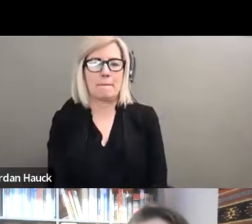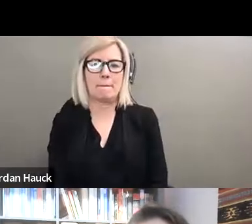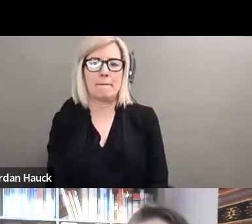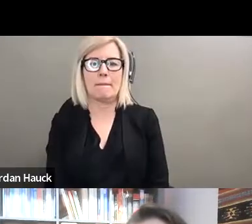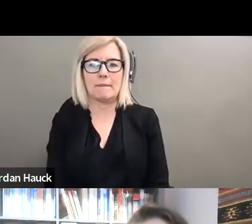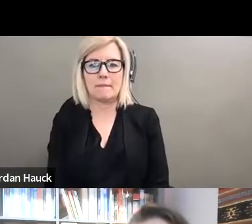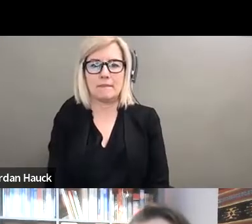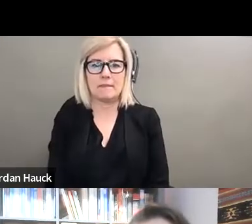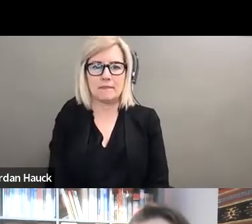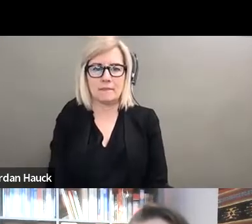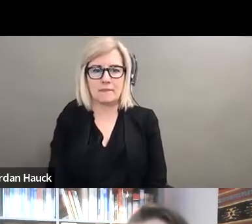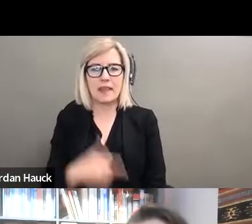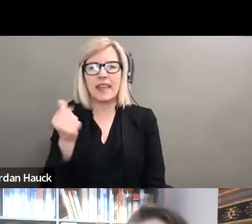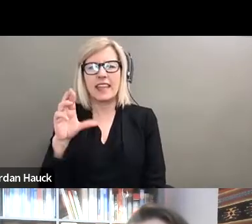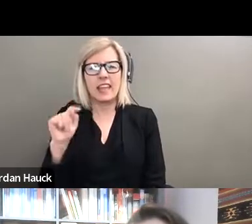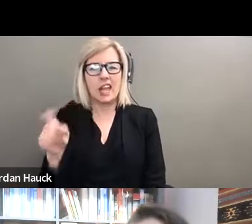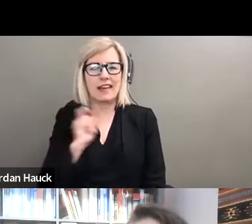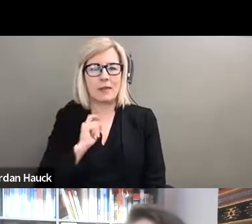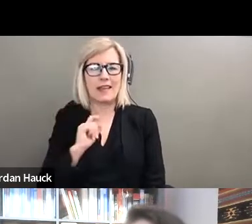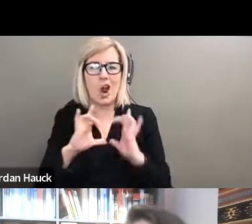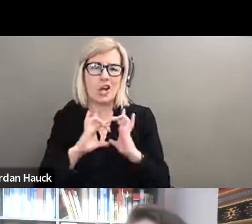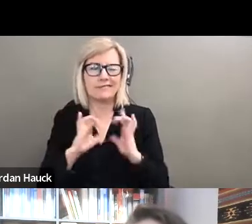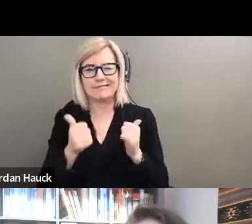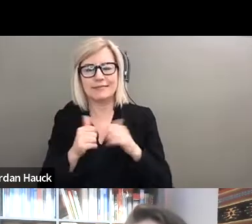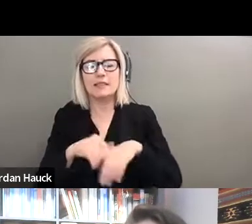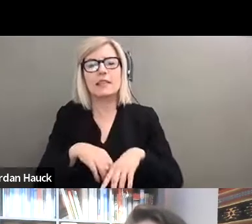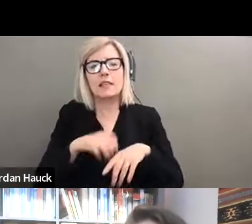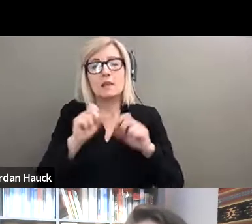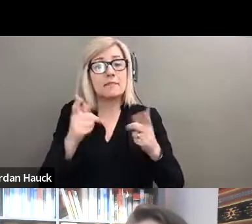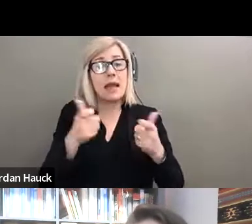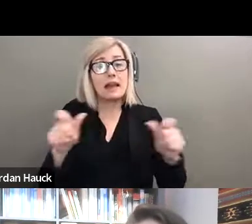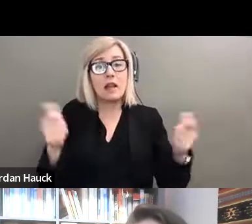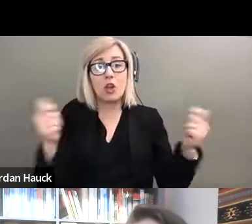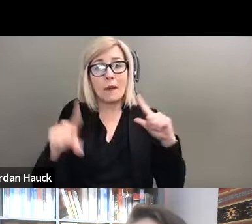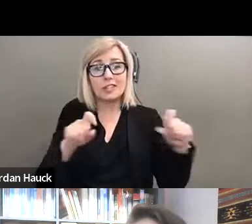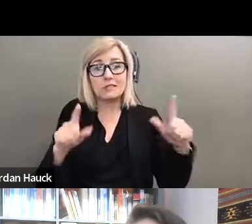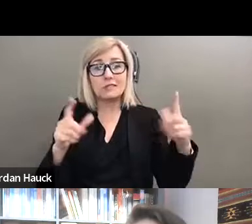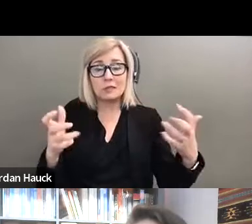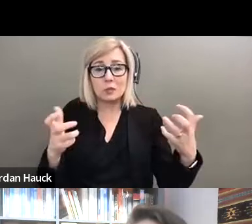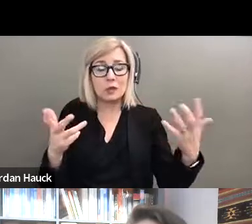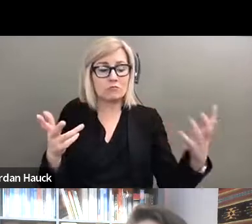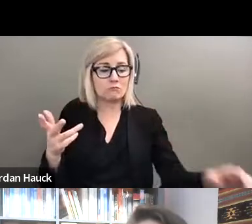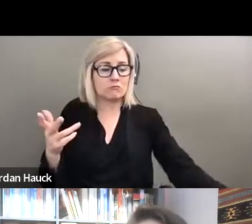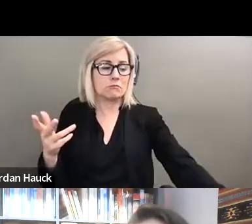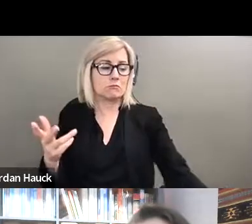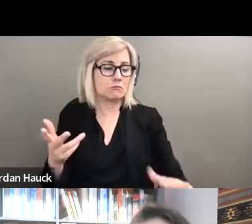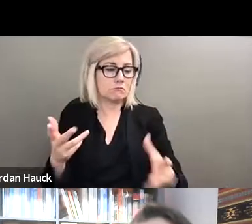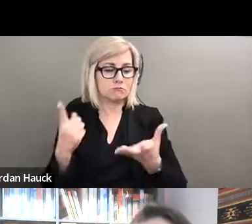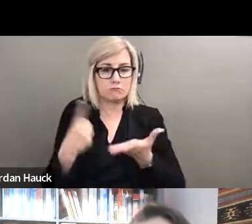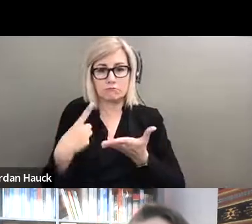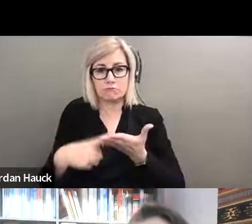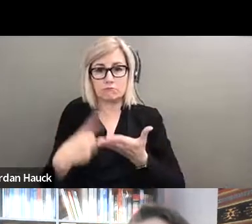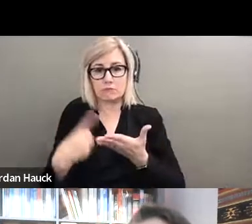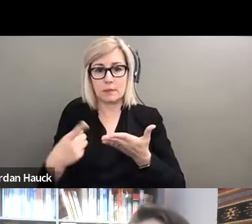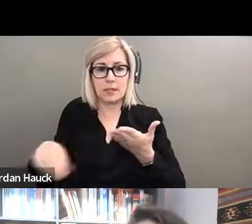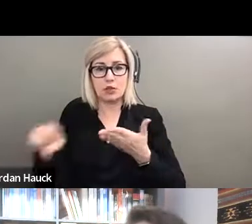Garrett gave me a heart though. That's good. Any other questions? Or you want to bring up something that you've